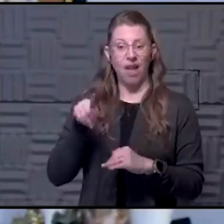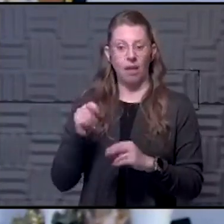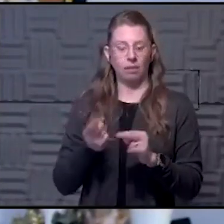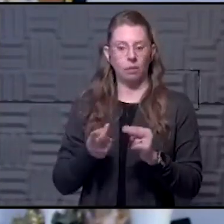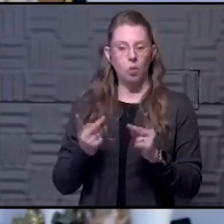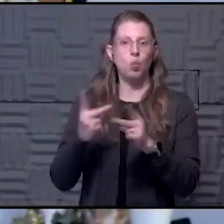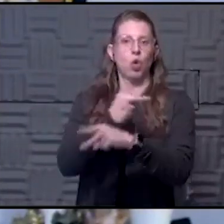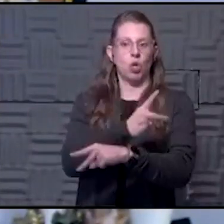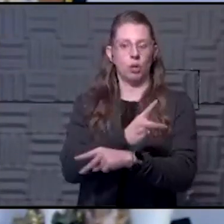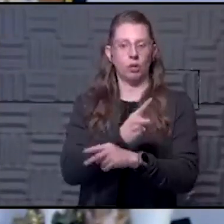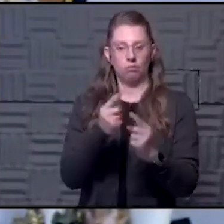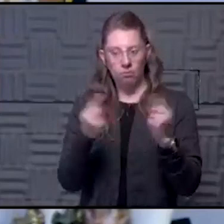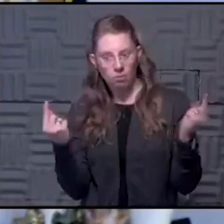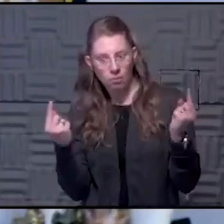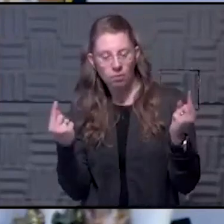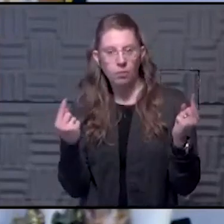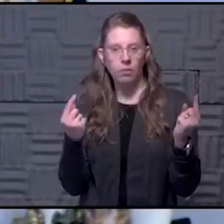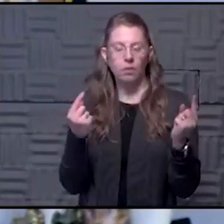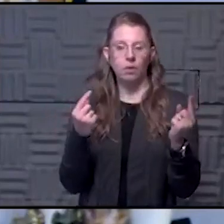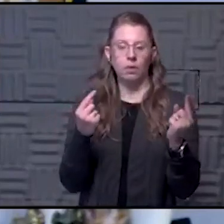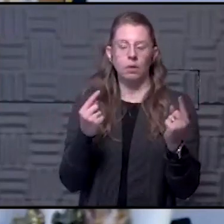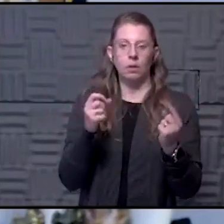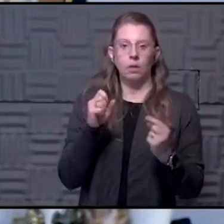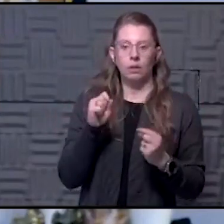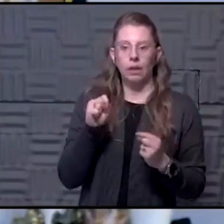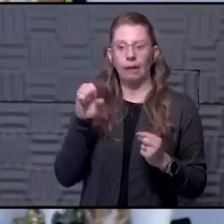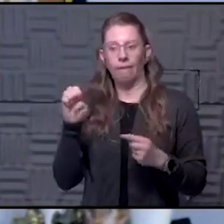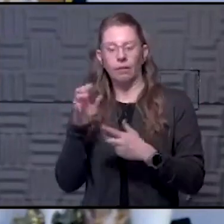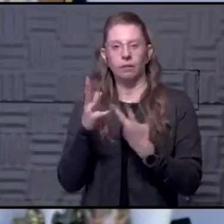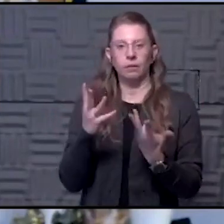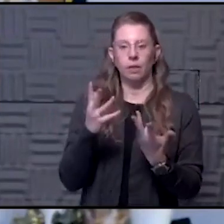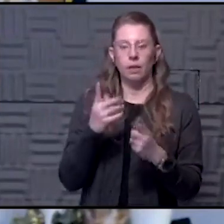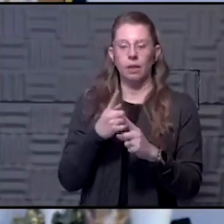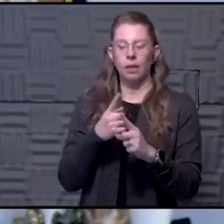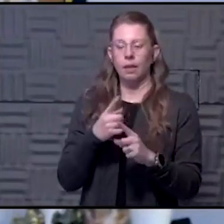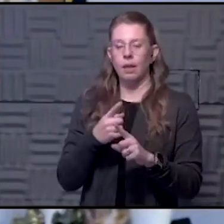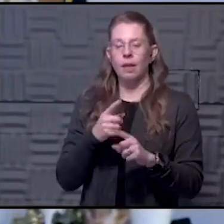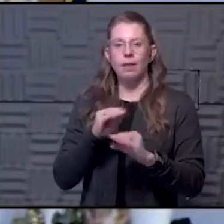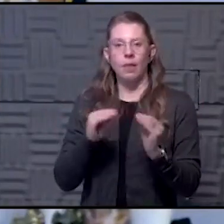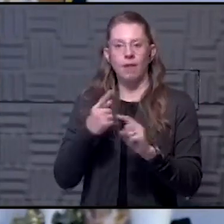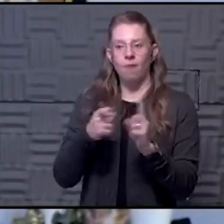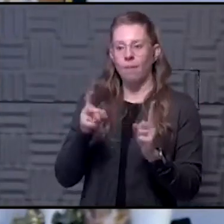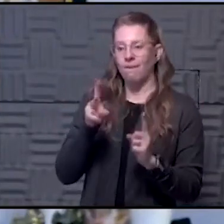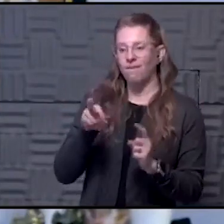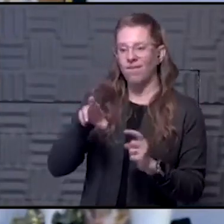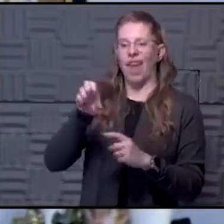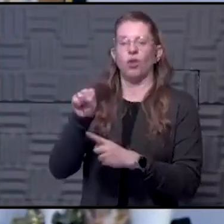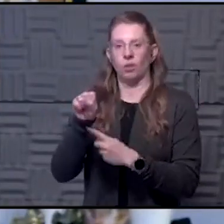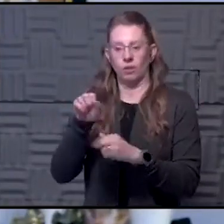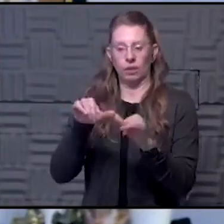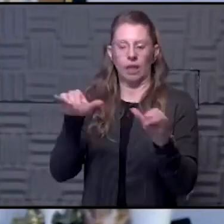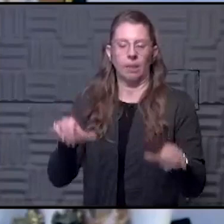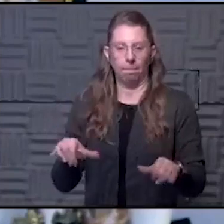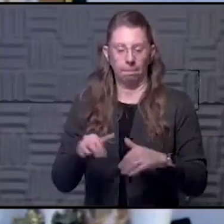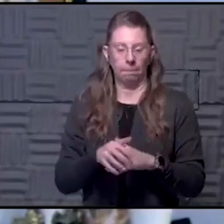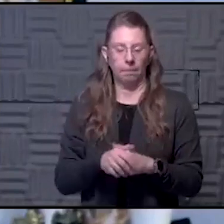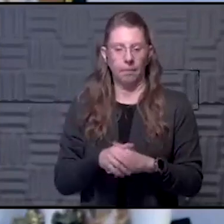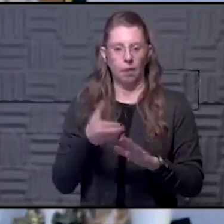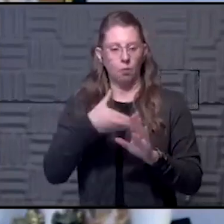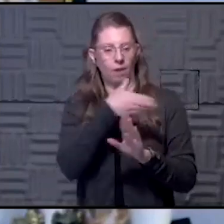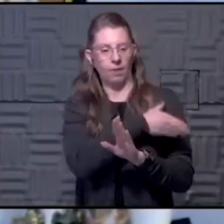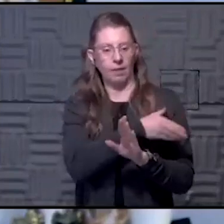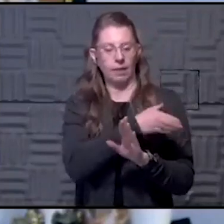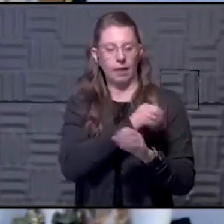any adverse effects. There'd be nothing coming out of the VAERS system that would suggest that COVID-19 previously infected people